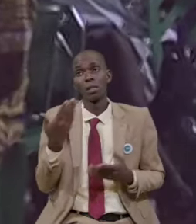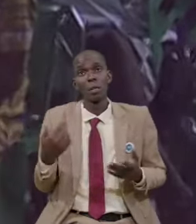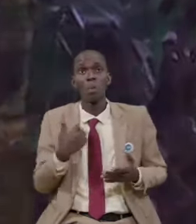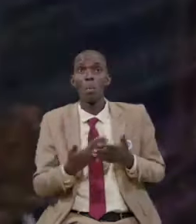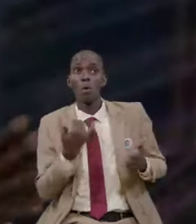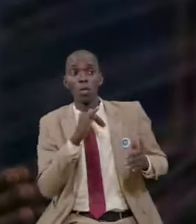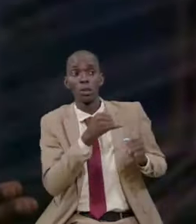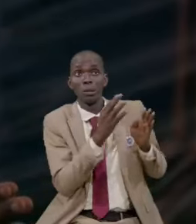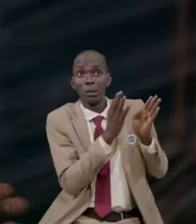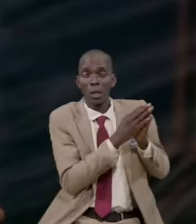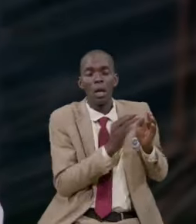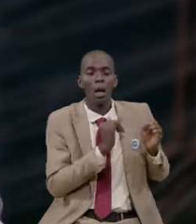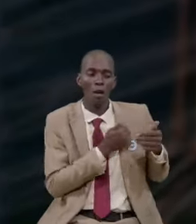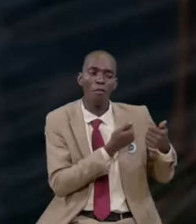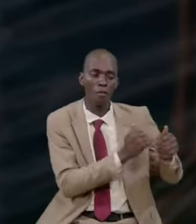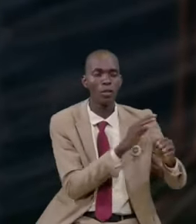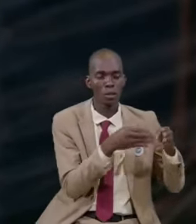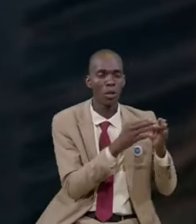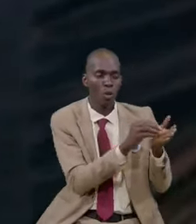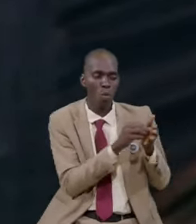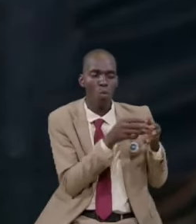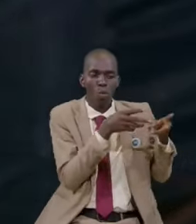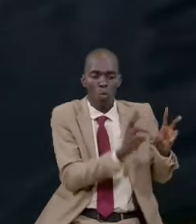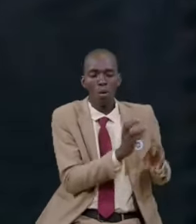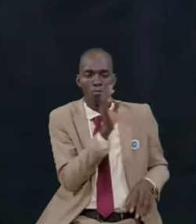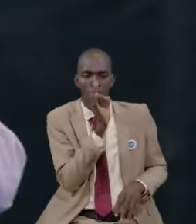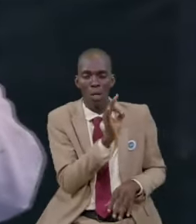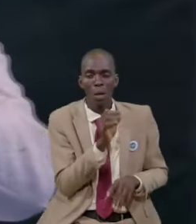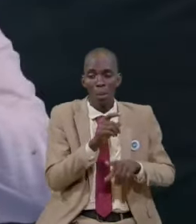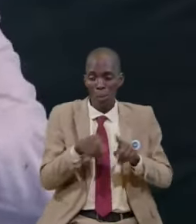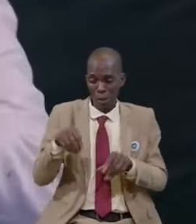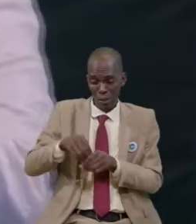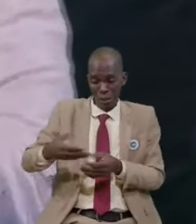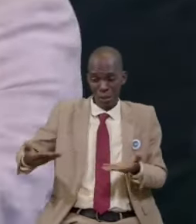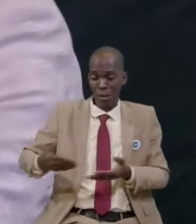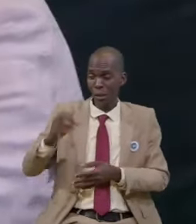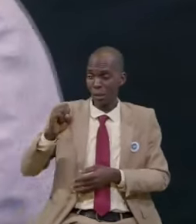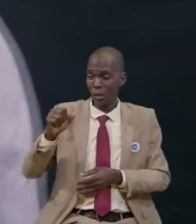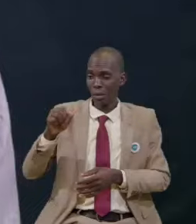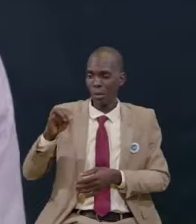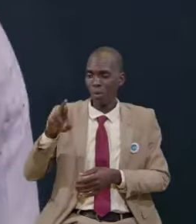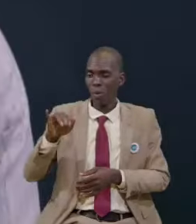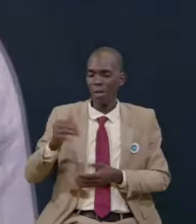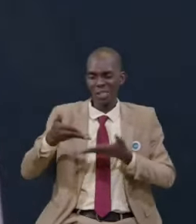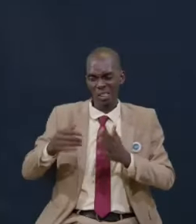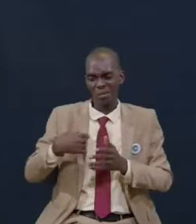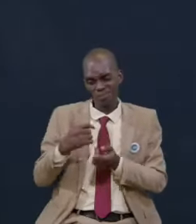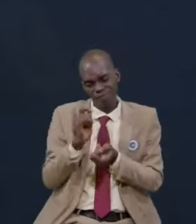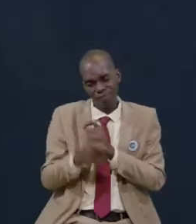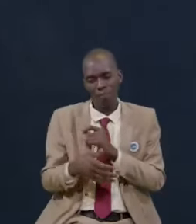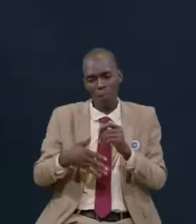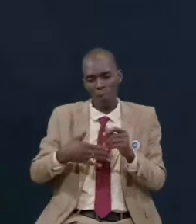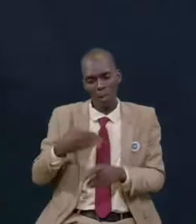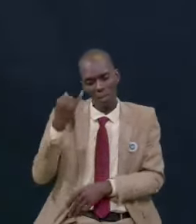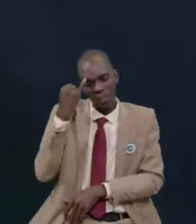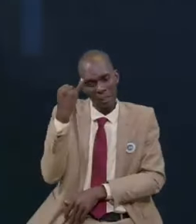know you and recognize you here. A real child of God who is born again, anywhere you go, like Philip, you go